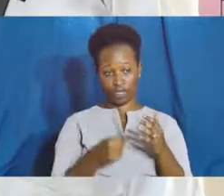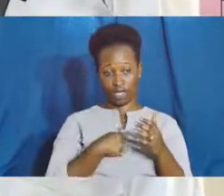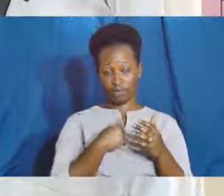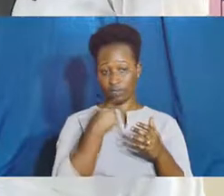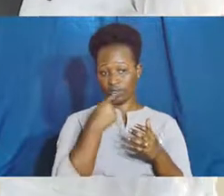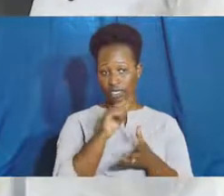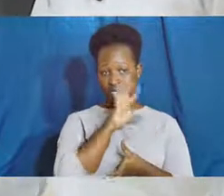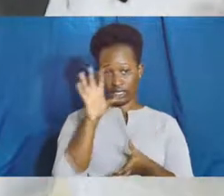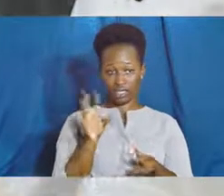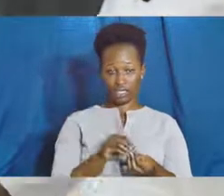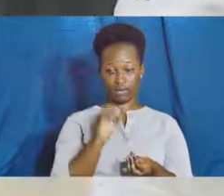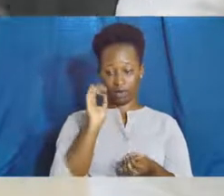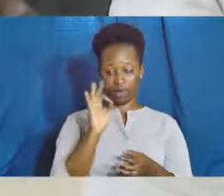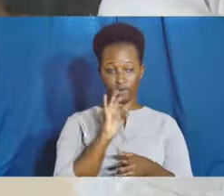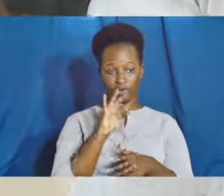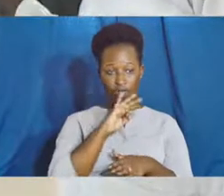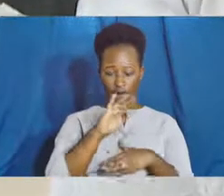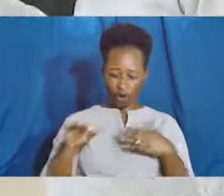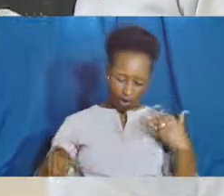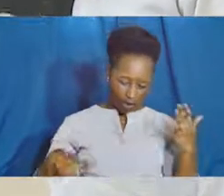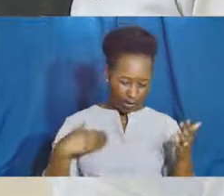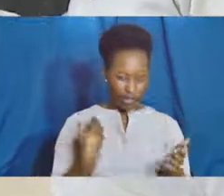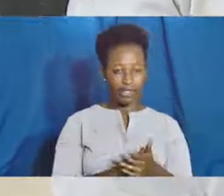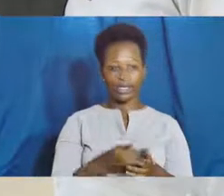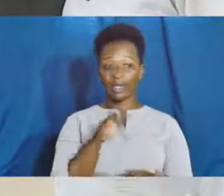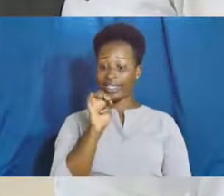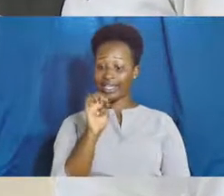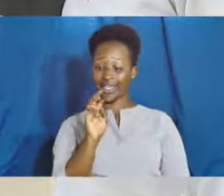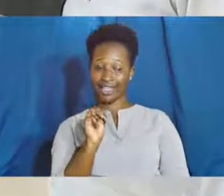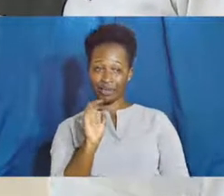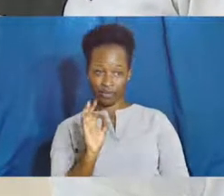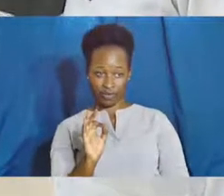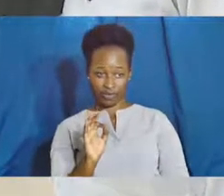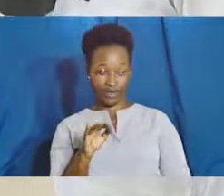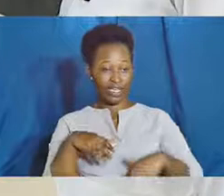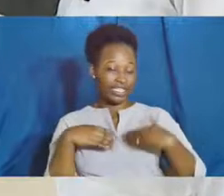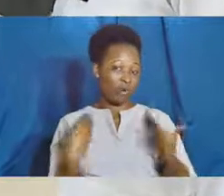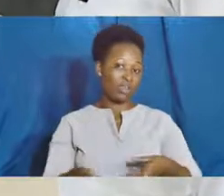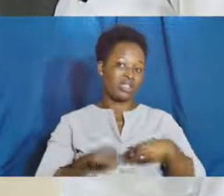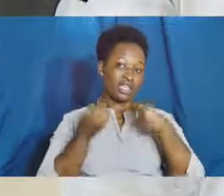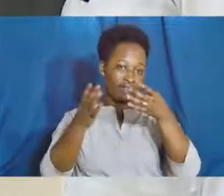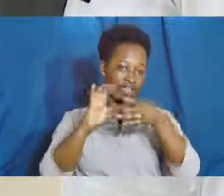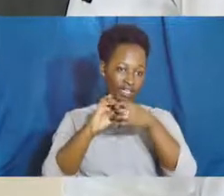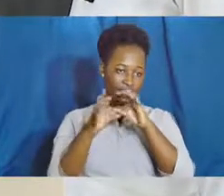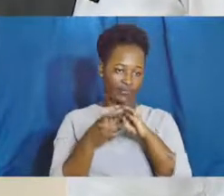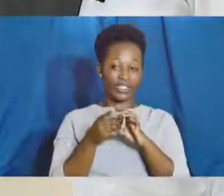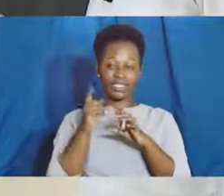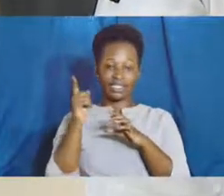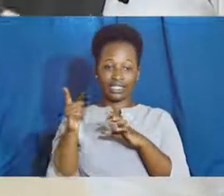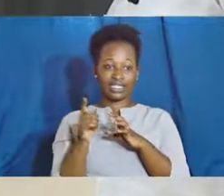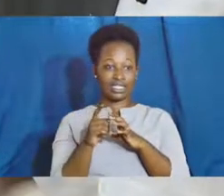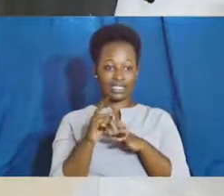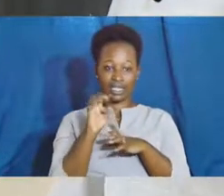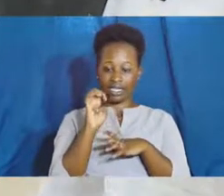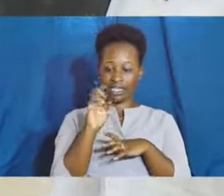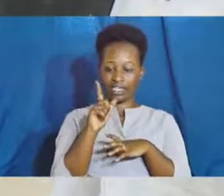sum of all the electromotive force around the given network, when you say that this electromotive force equals to